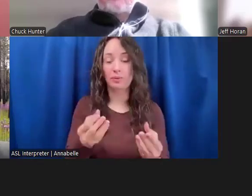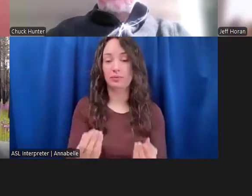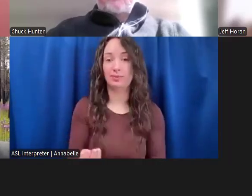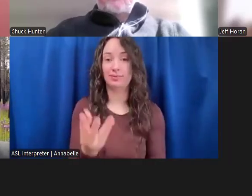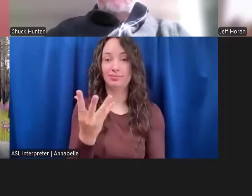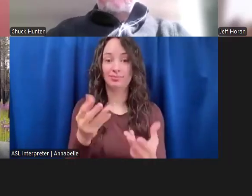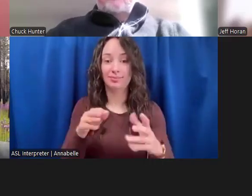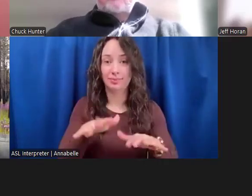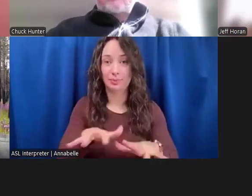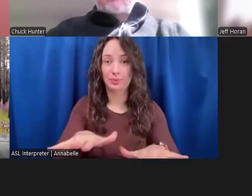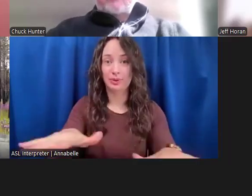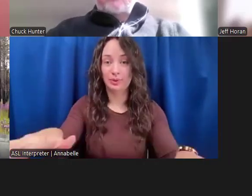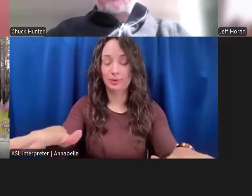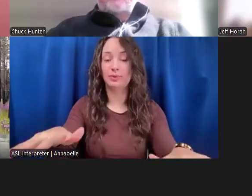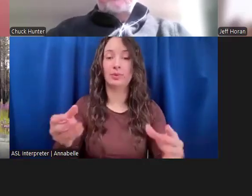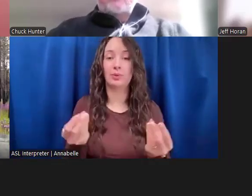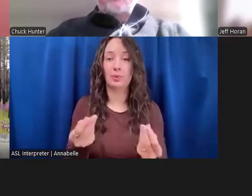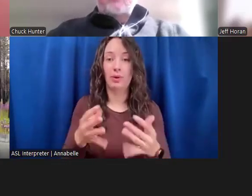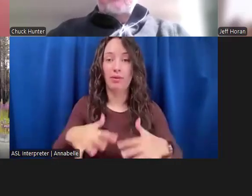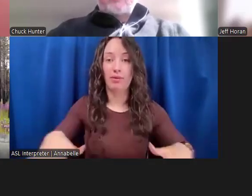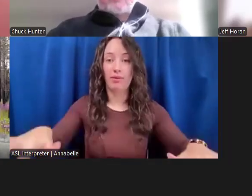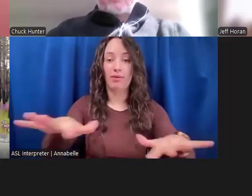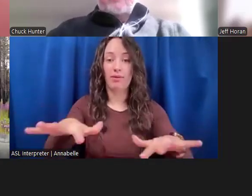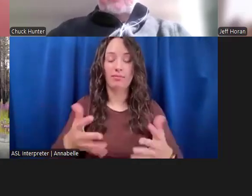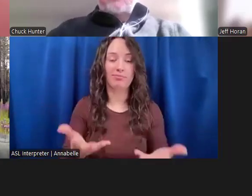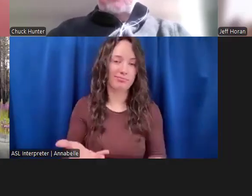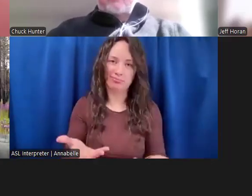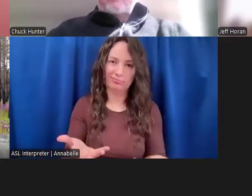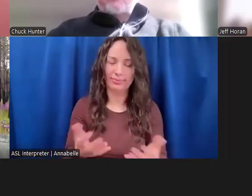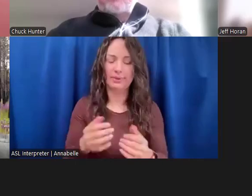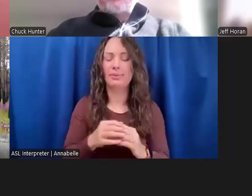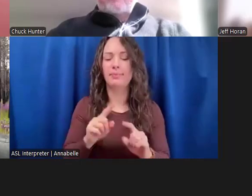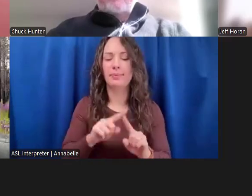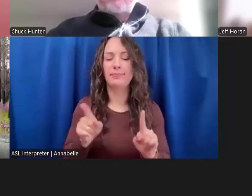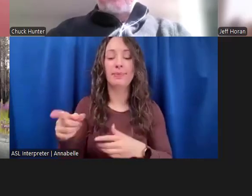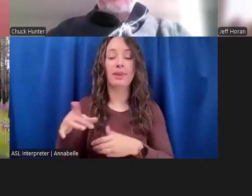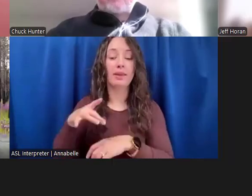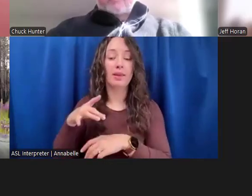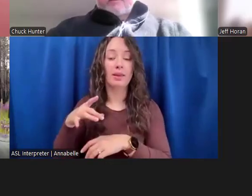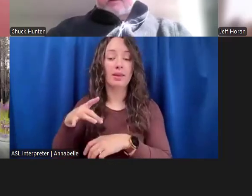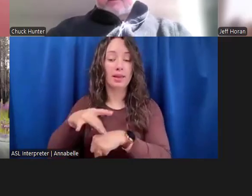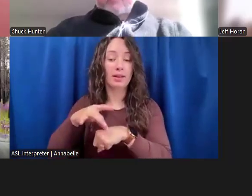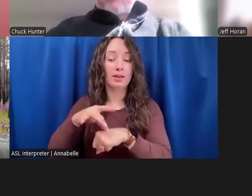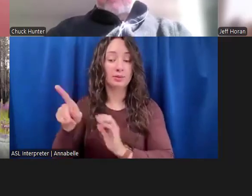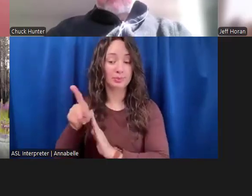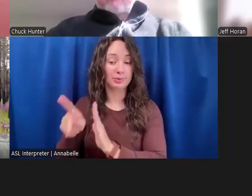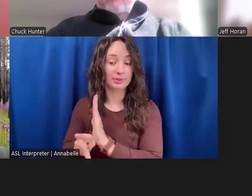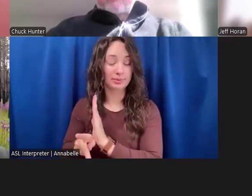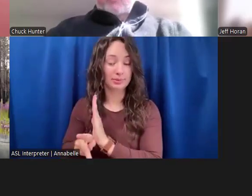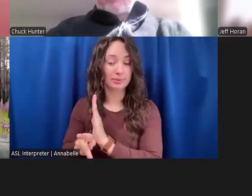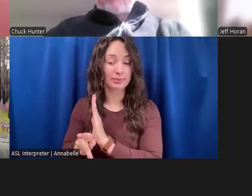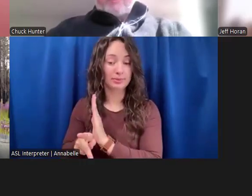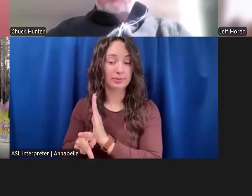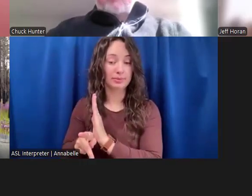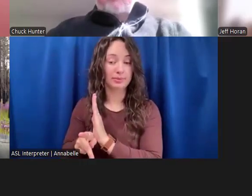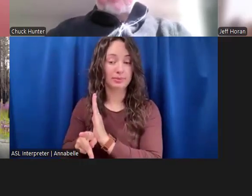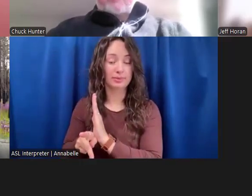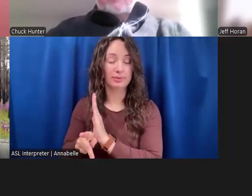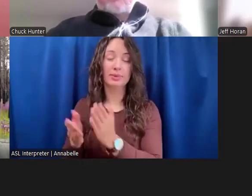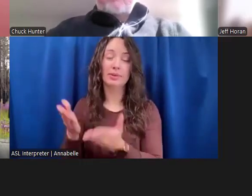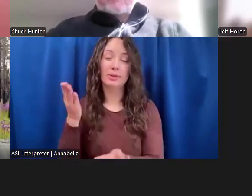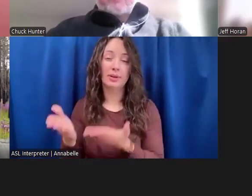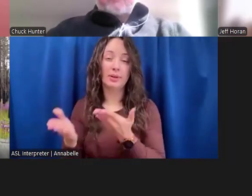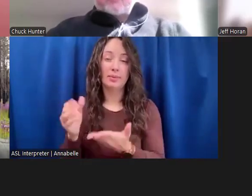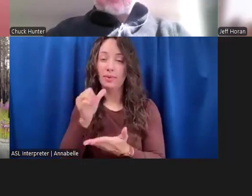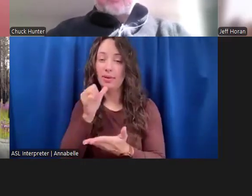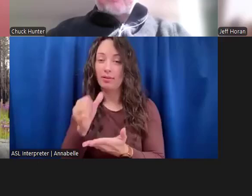and many other ground associates are. So ecological principles may not be promoting maximum